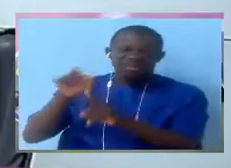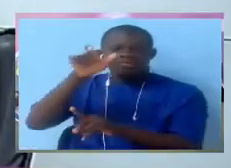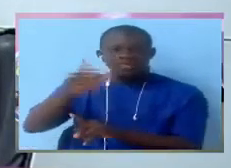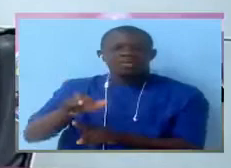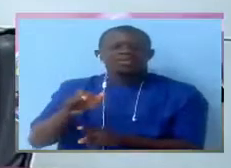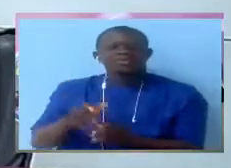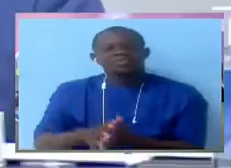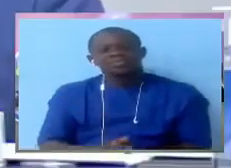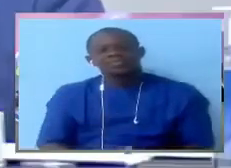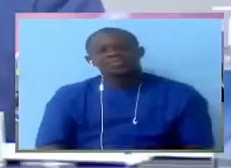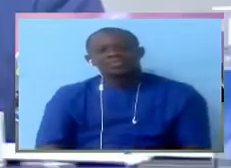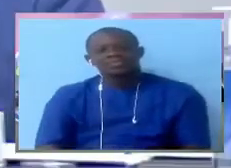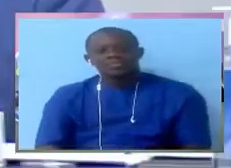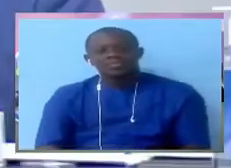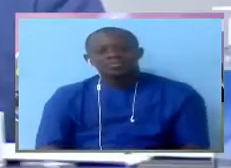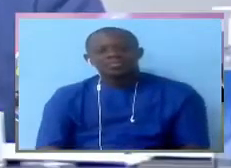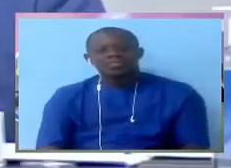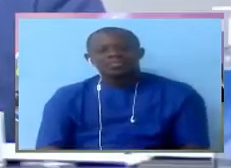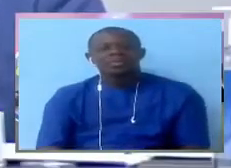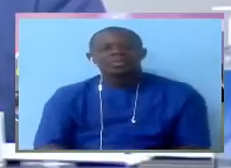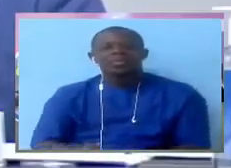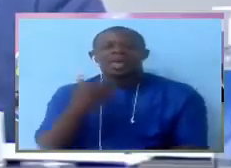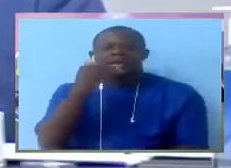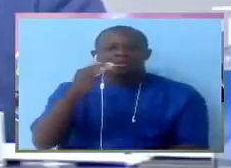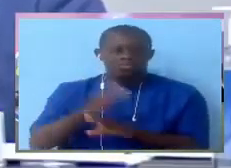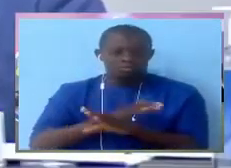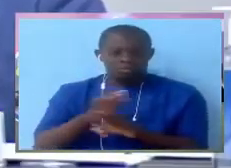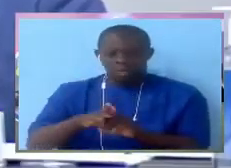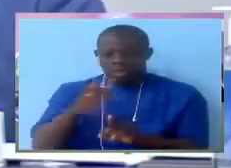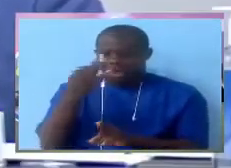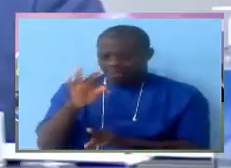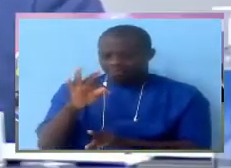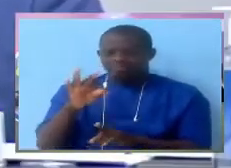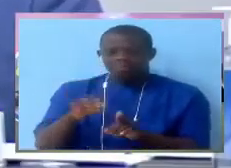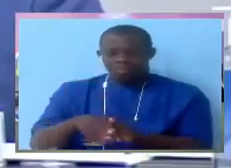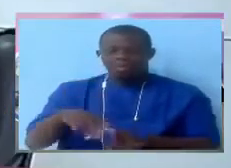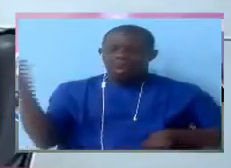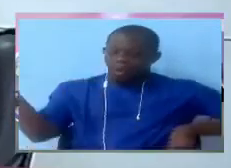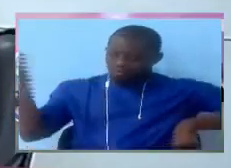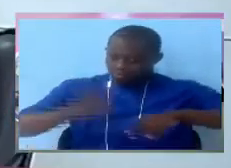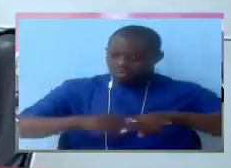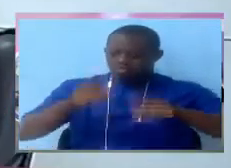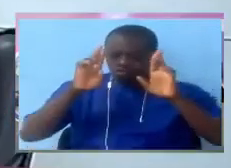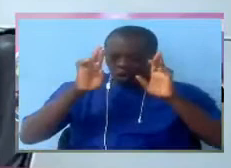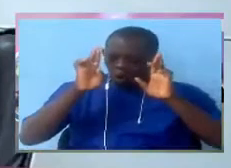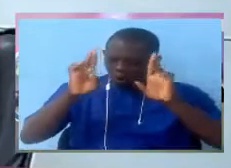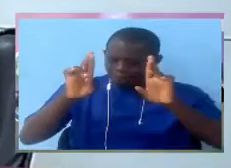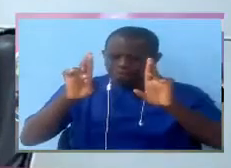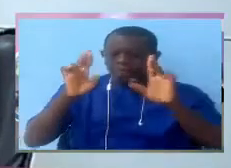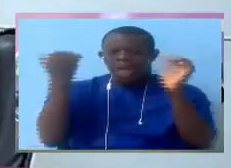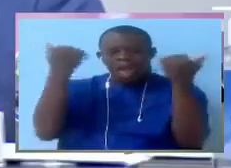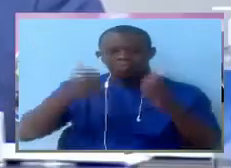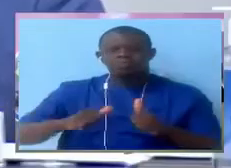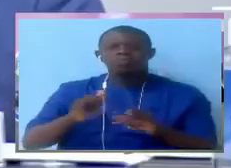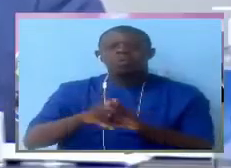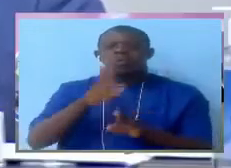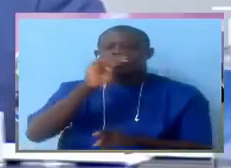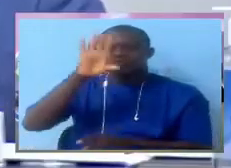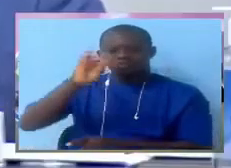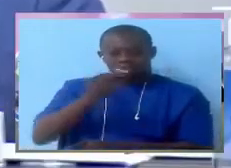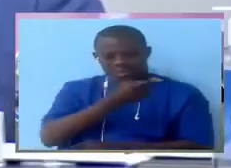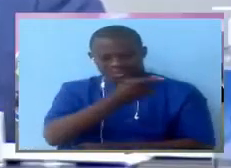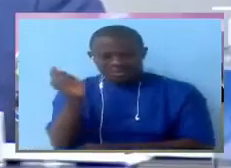top officials and where beatings are to be expected for who would carry out